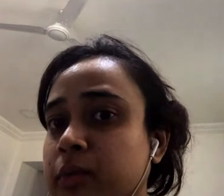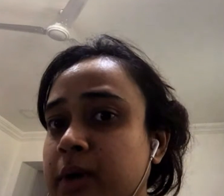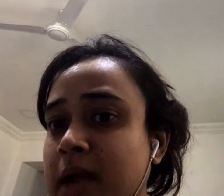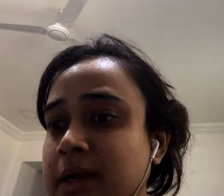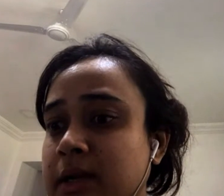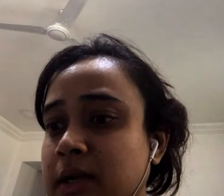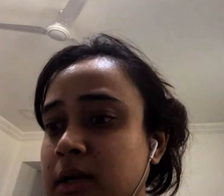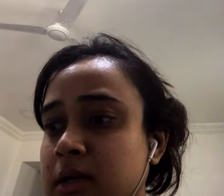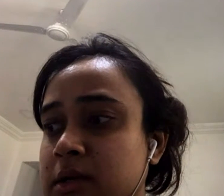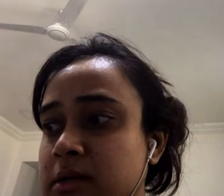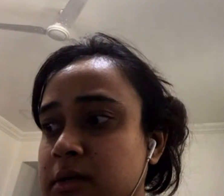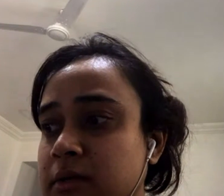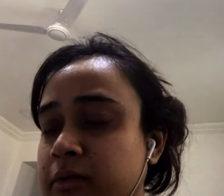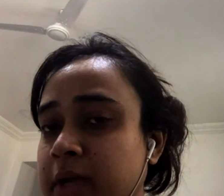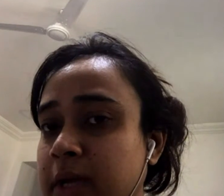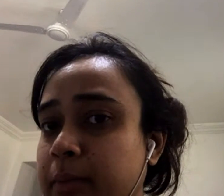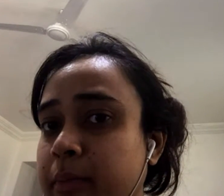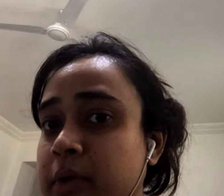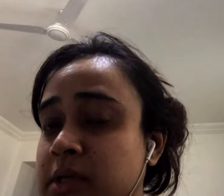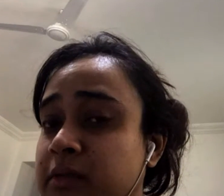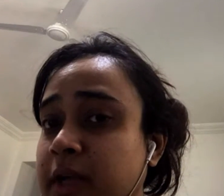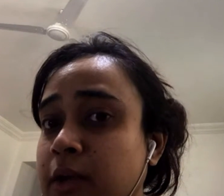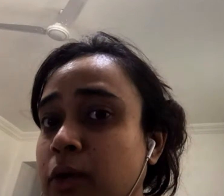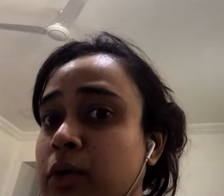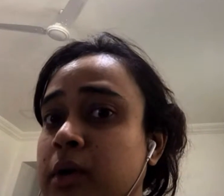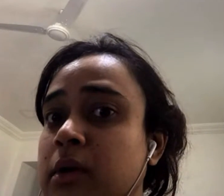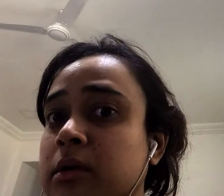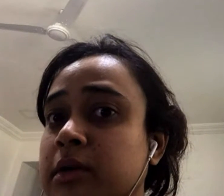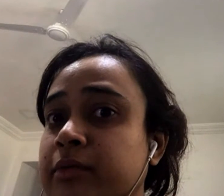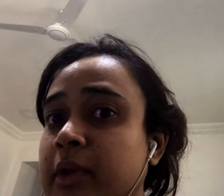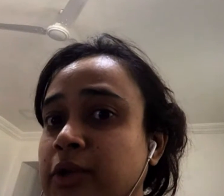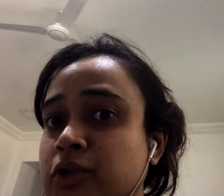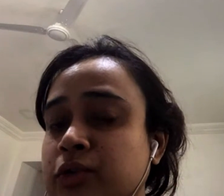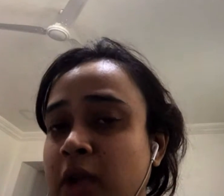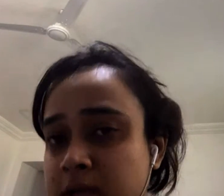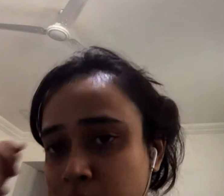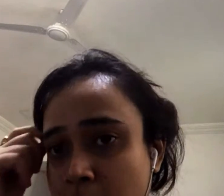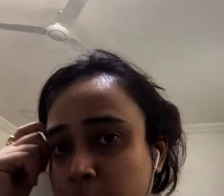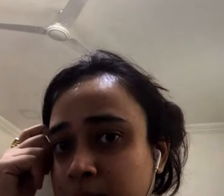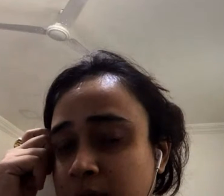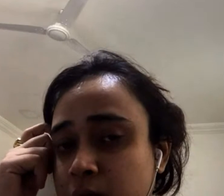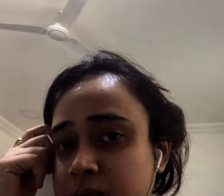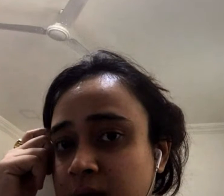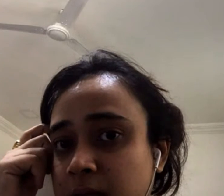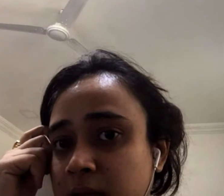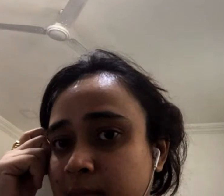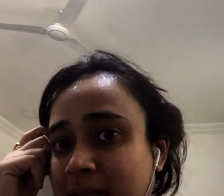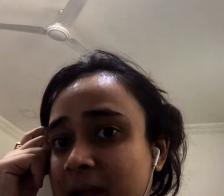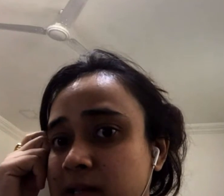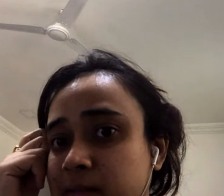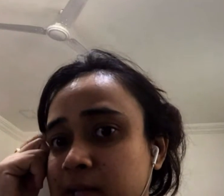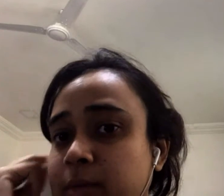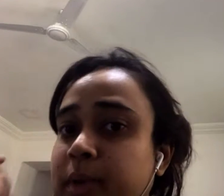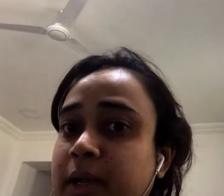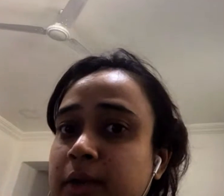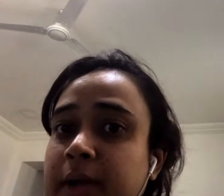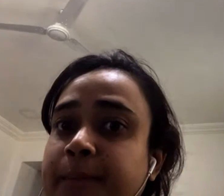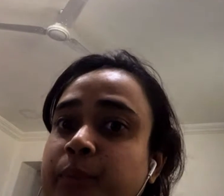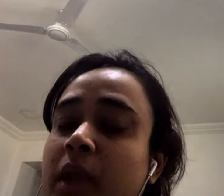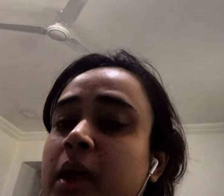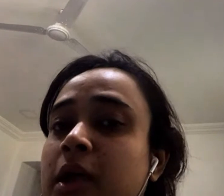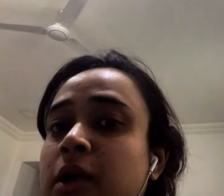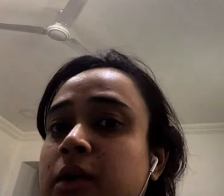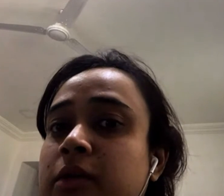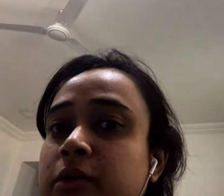Hence, the COVID-19 is a very good reflection as to how we need to strengthen the mechanisms at play